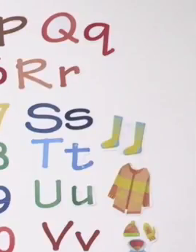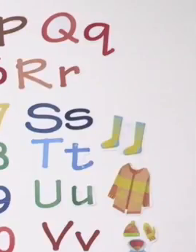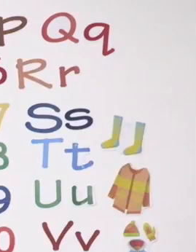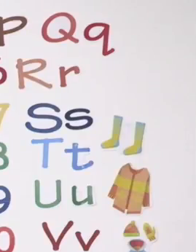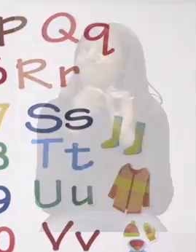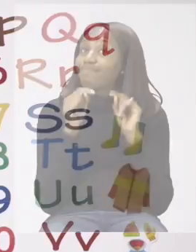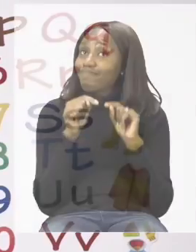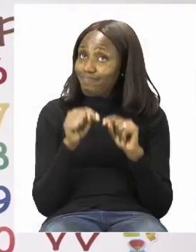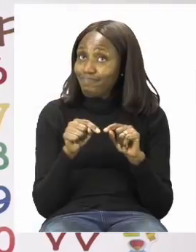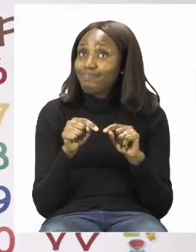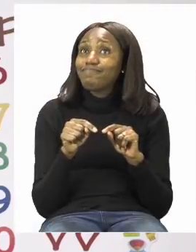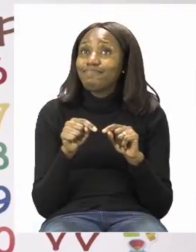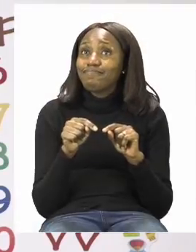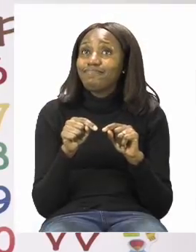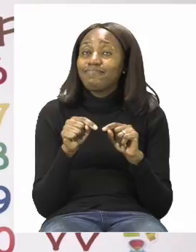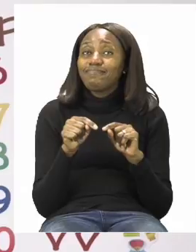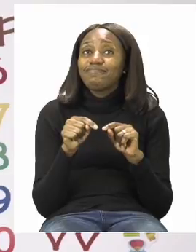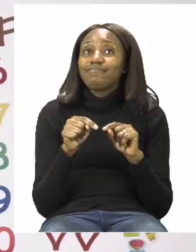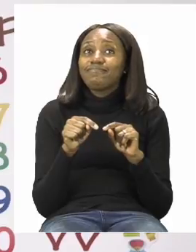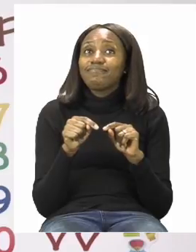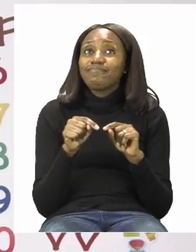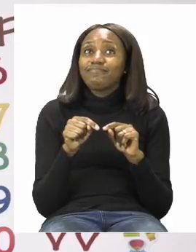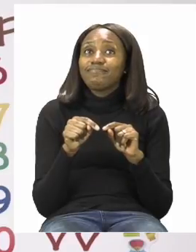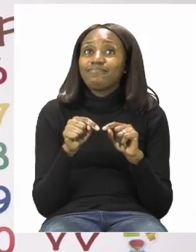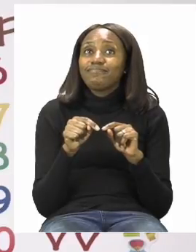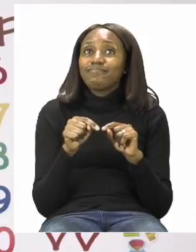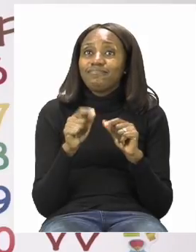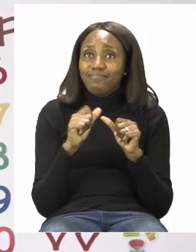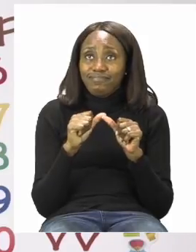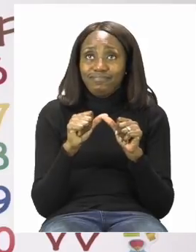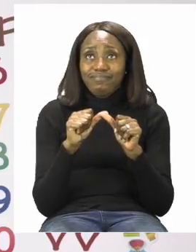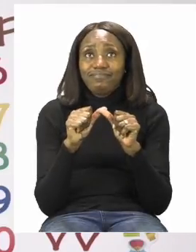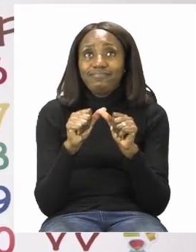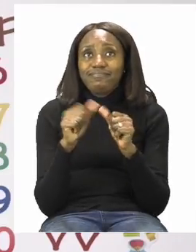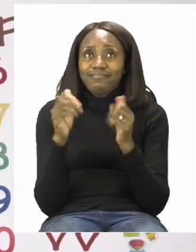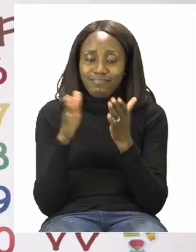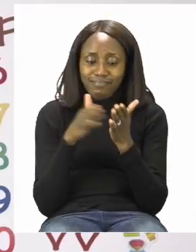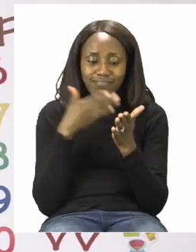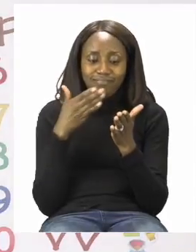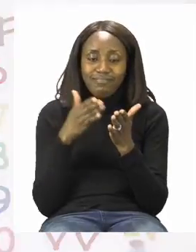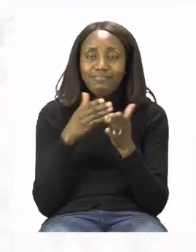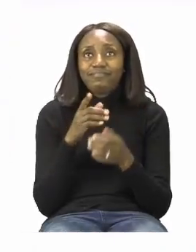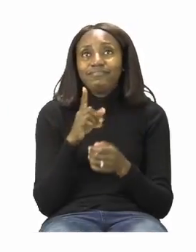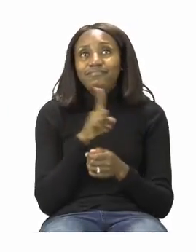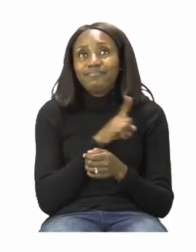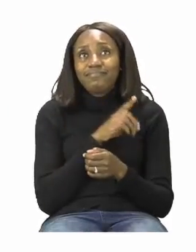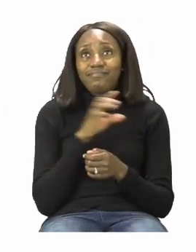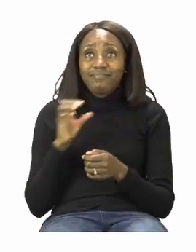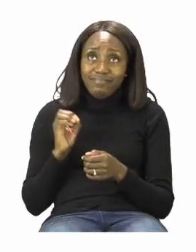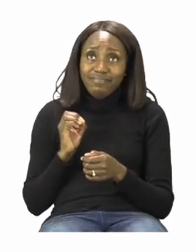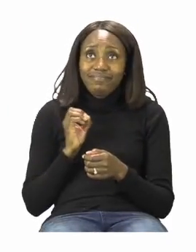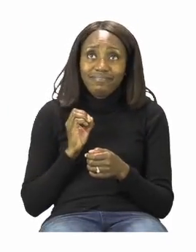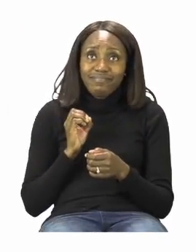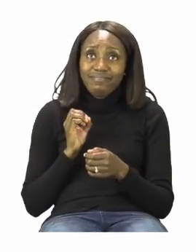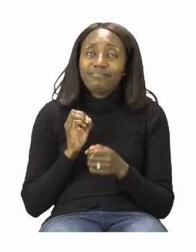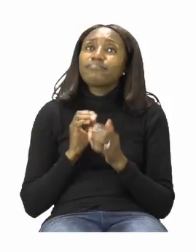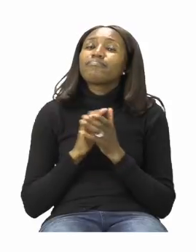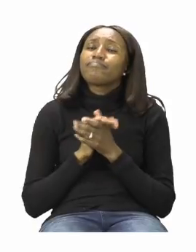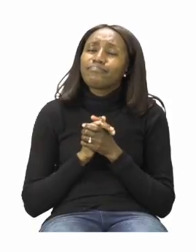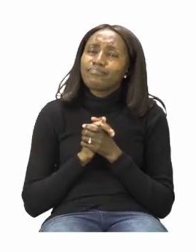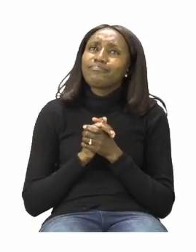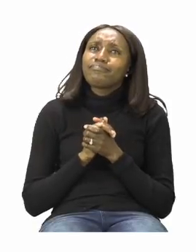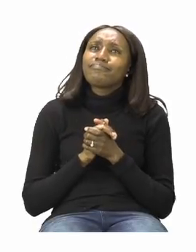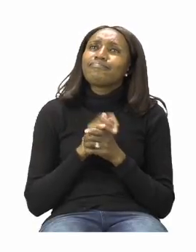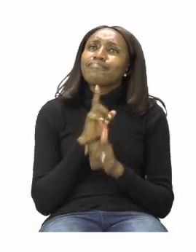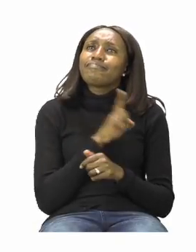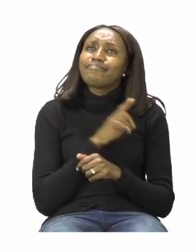Now, boys and girls, for our lesson, let's move on to the next page, page 10. On page 10,